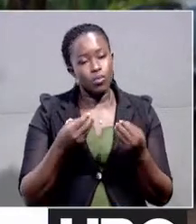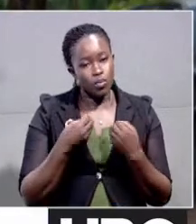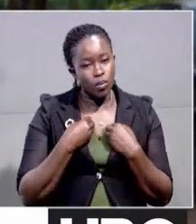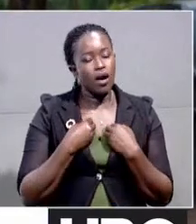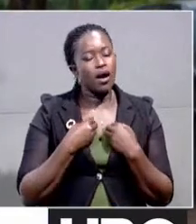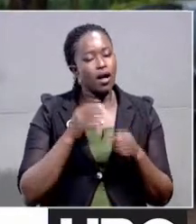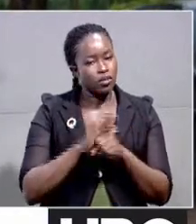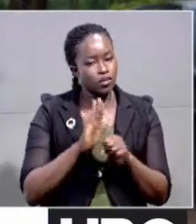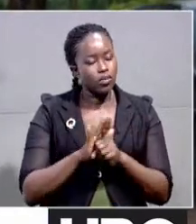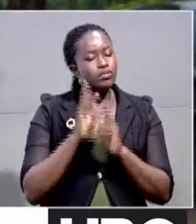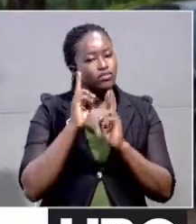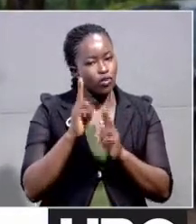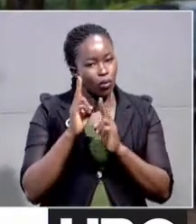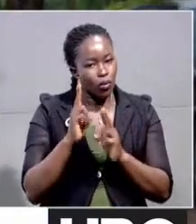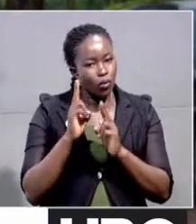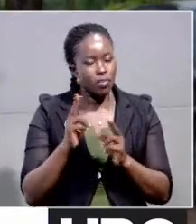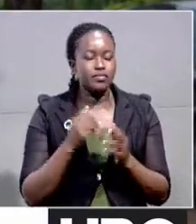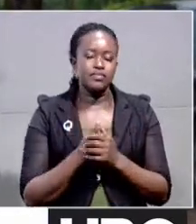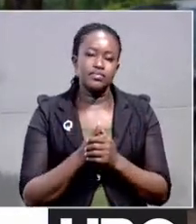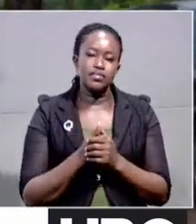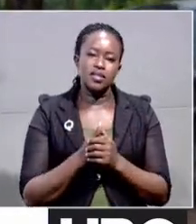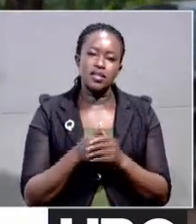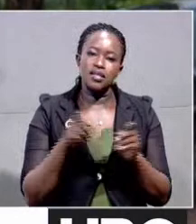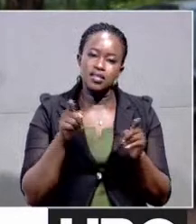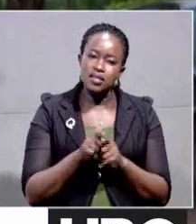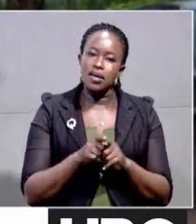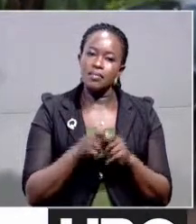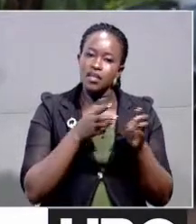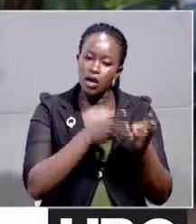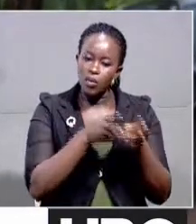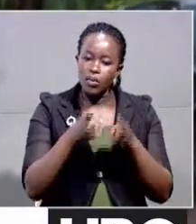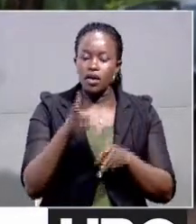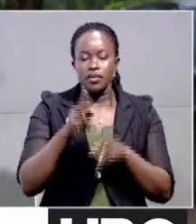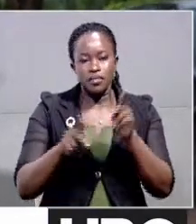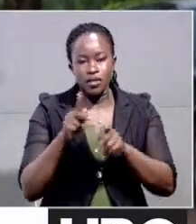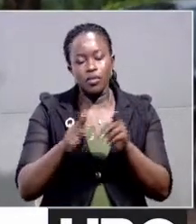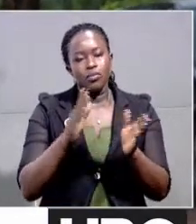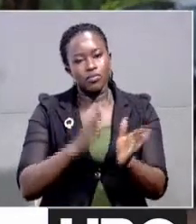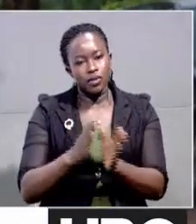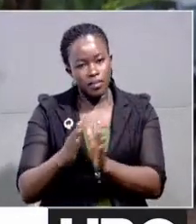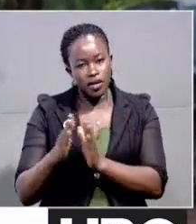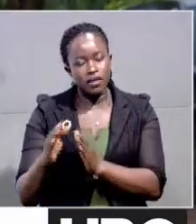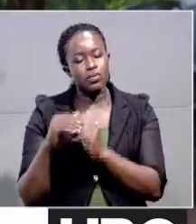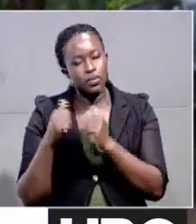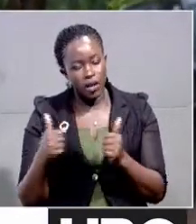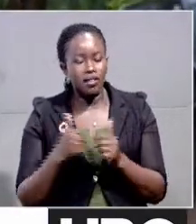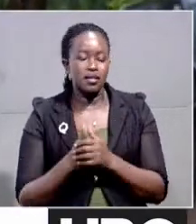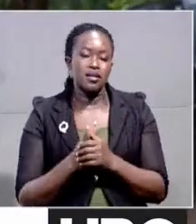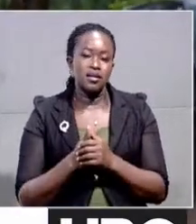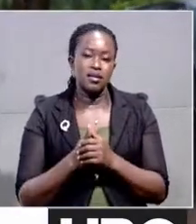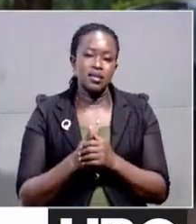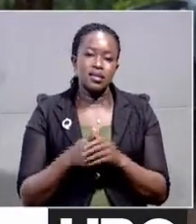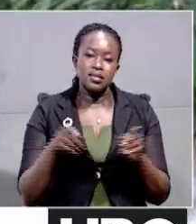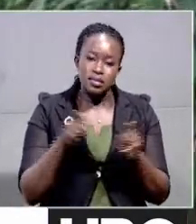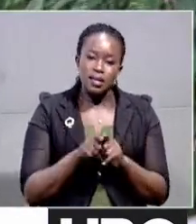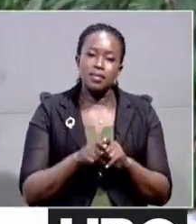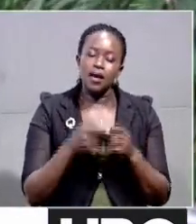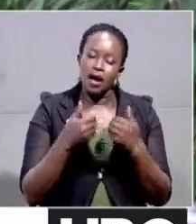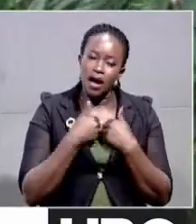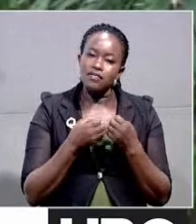hopes. The way how it has been prepared, it has a lot of